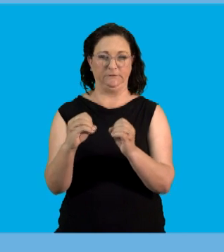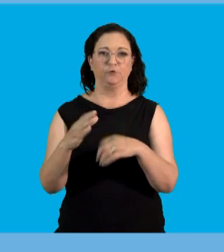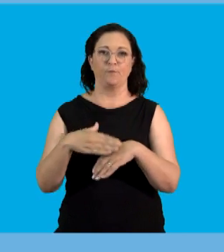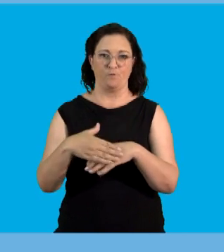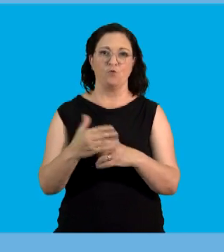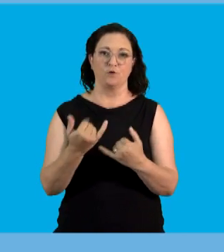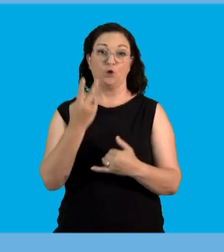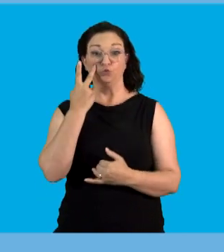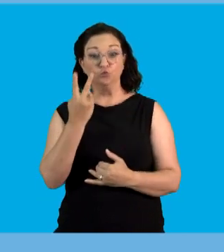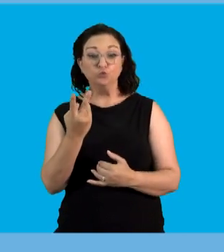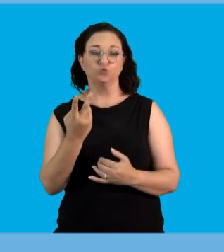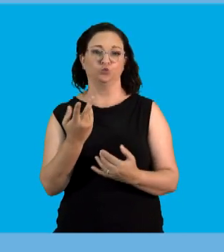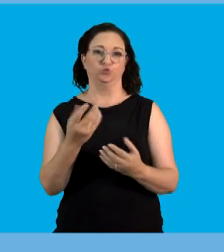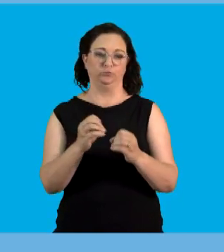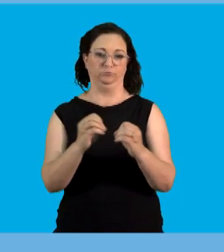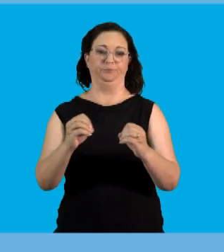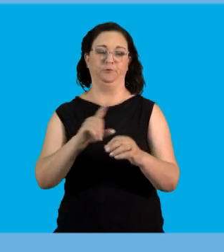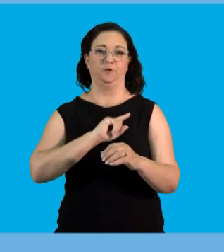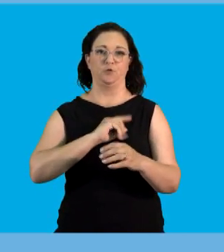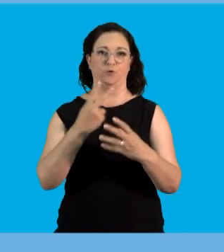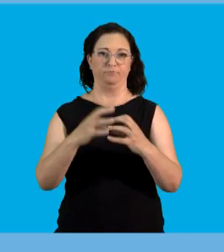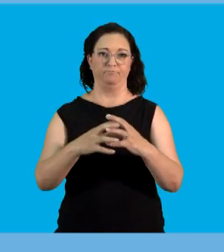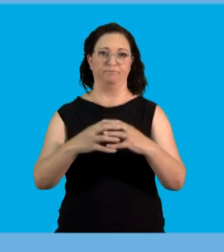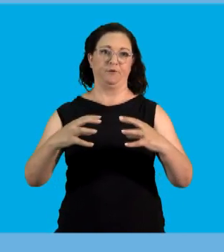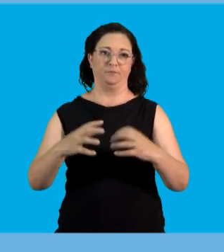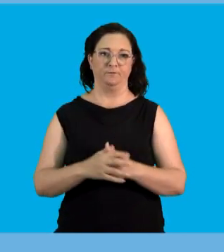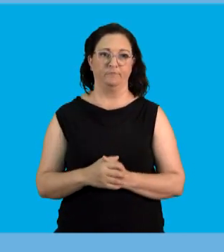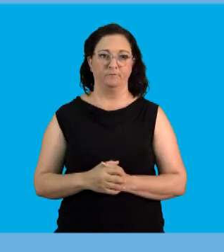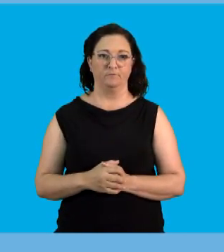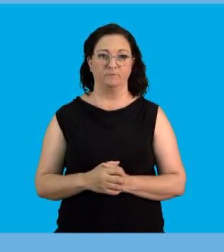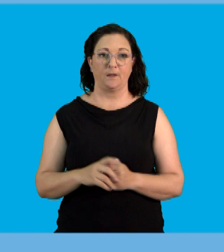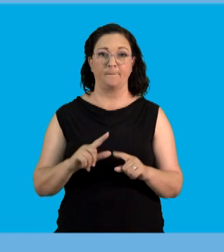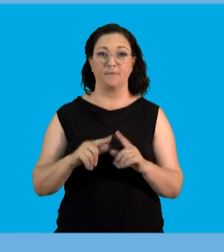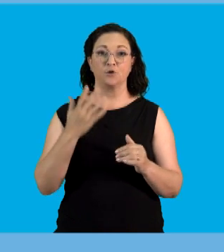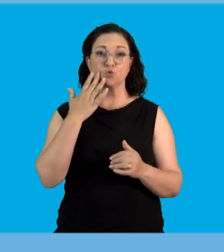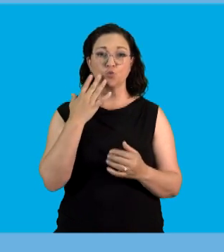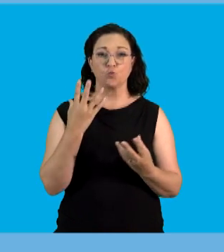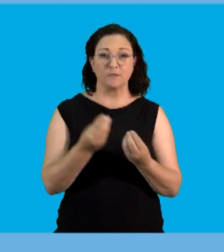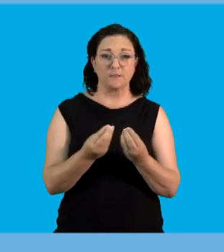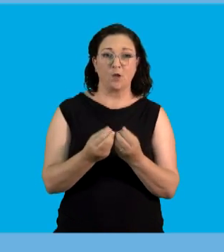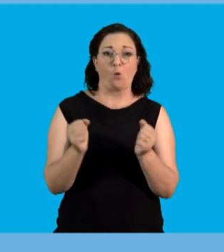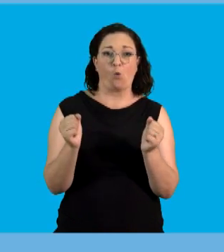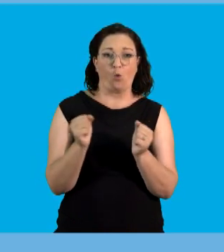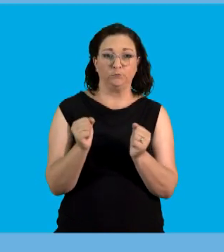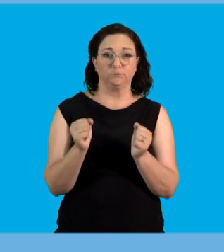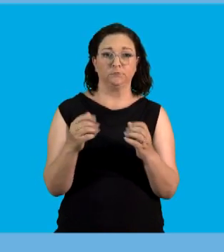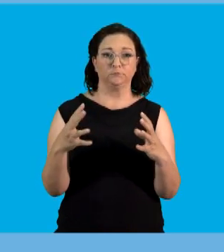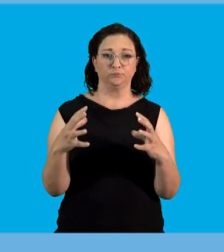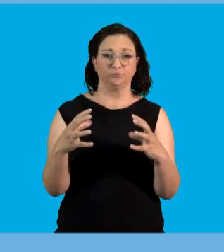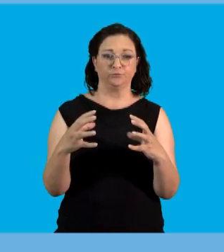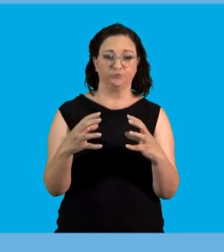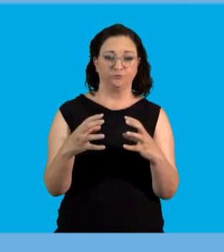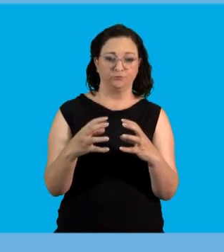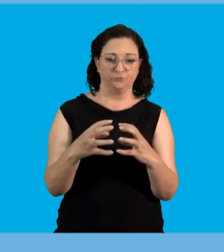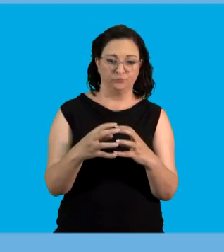if now the particles has expanded. So, if a substance is cooled, it tends to contract because the